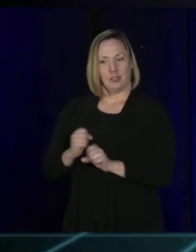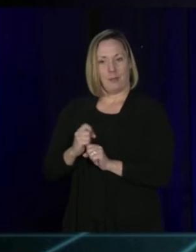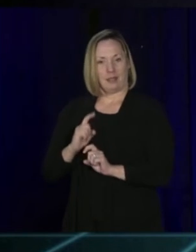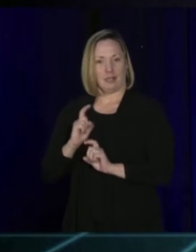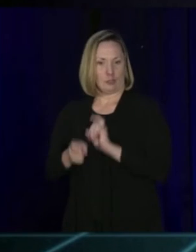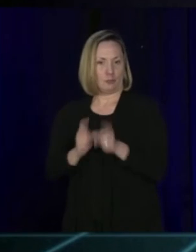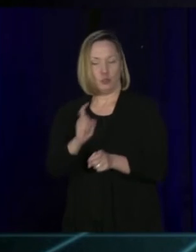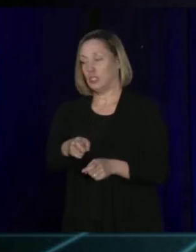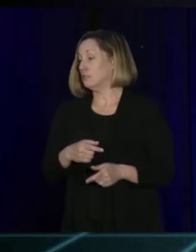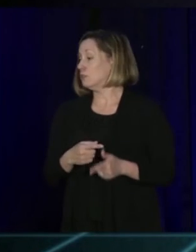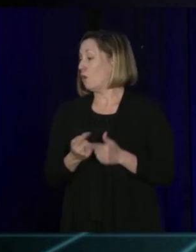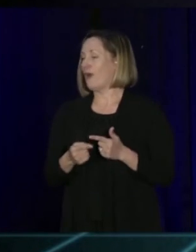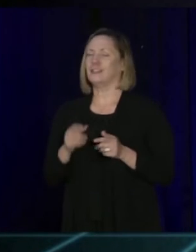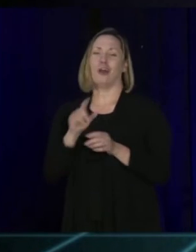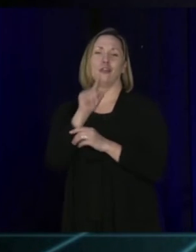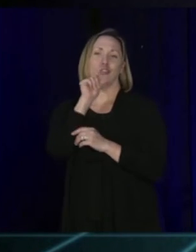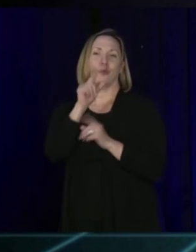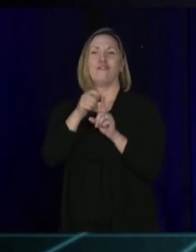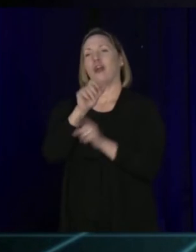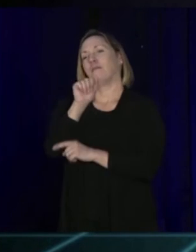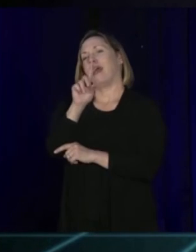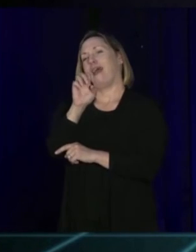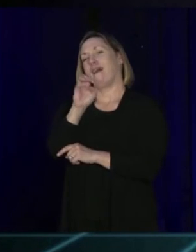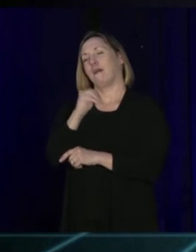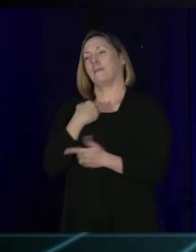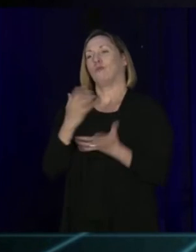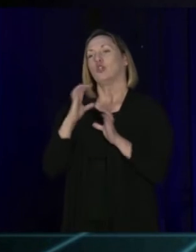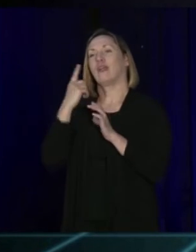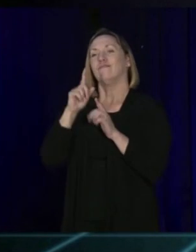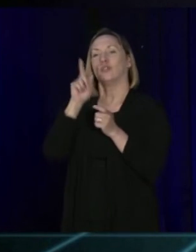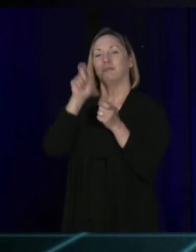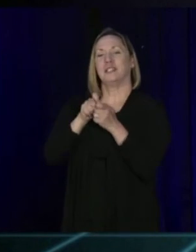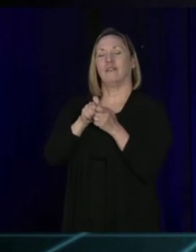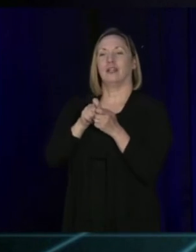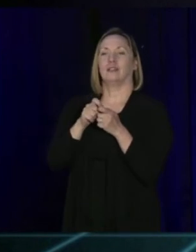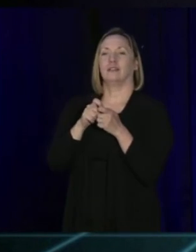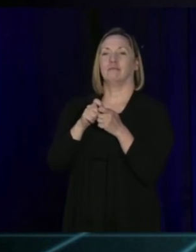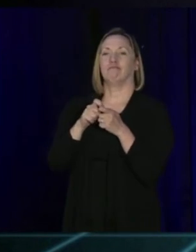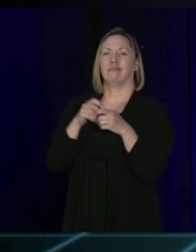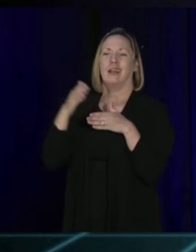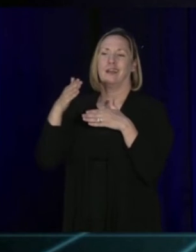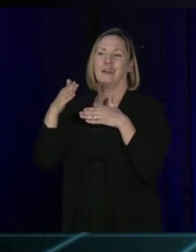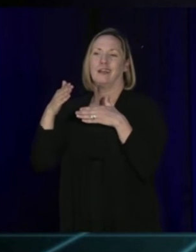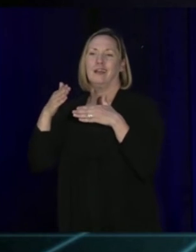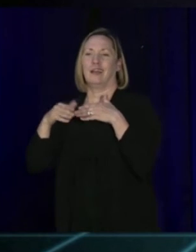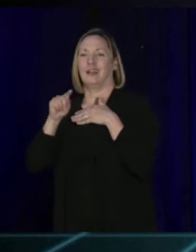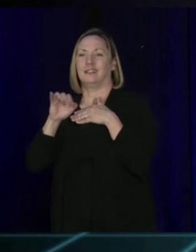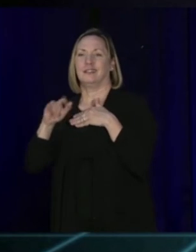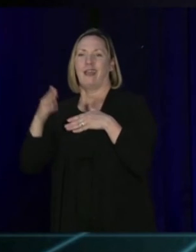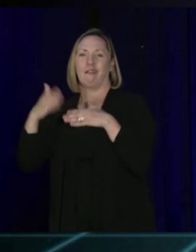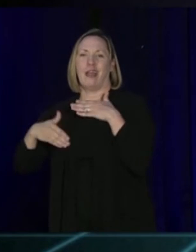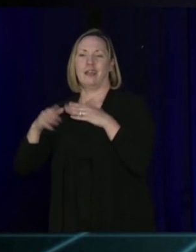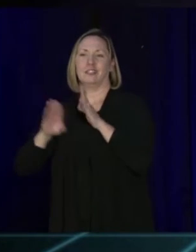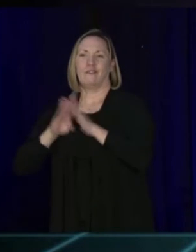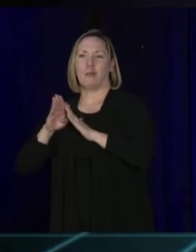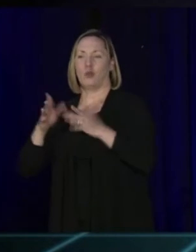from Adam, he was looking for specifically a Tailwind developer who has an interest in Rust.